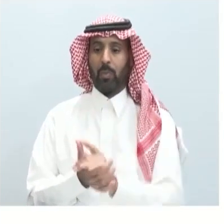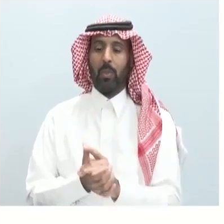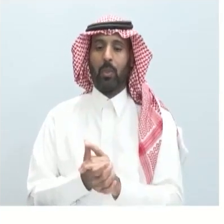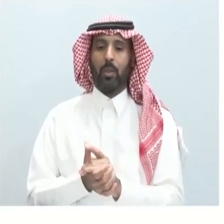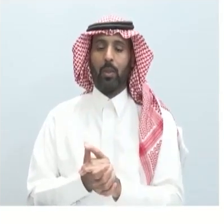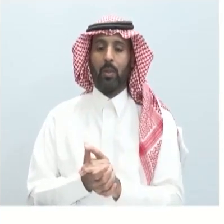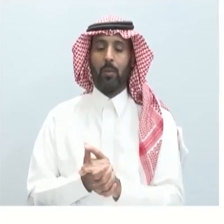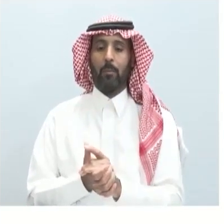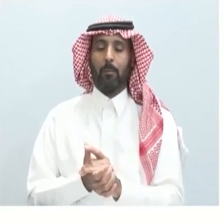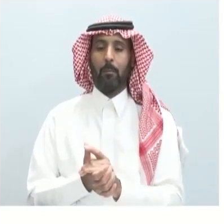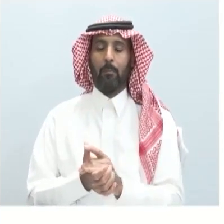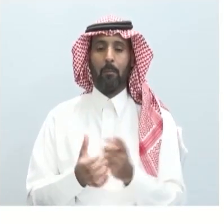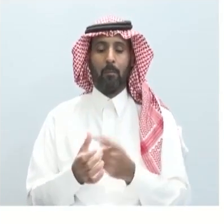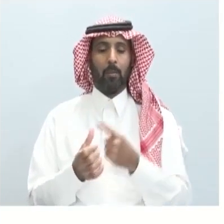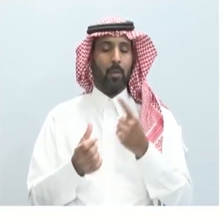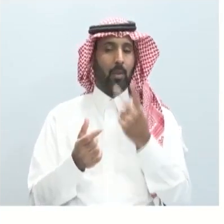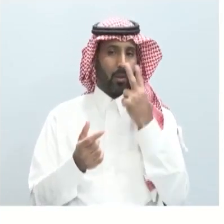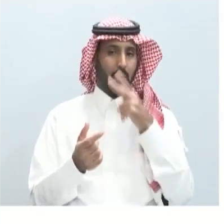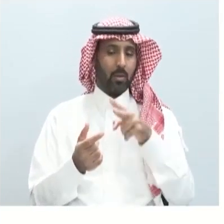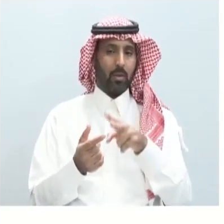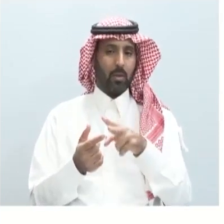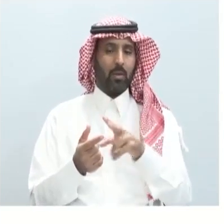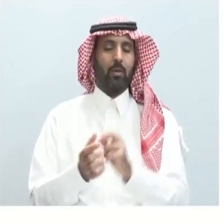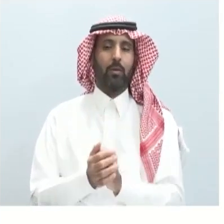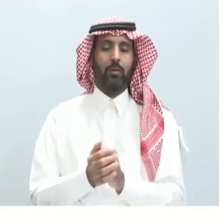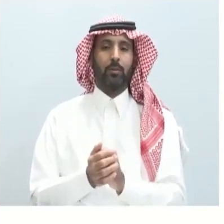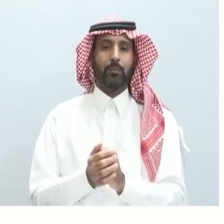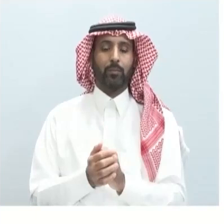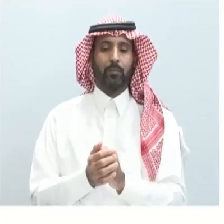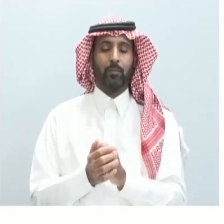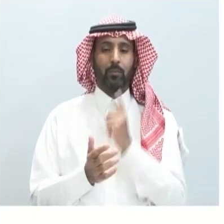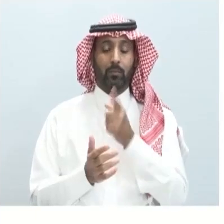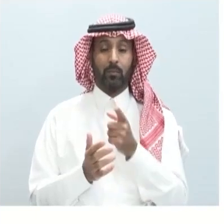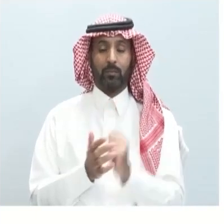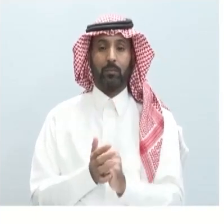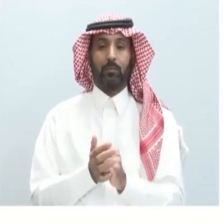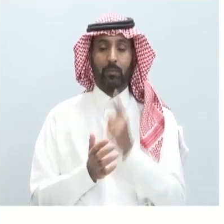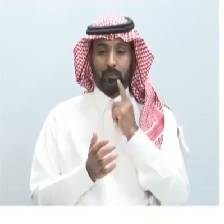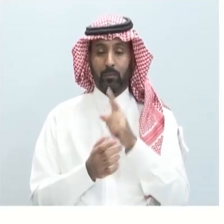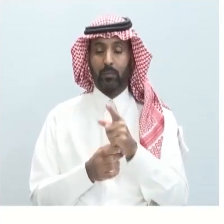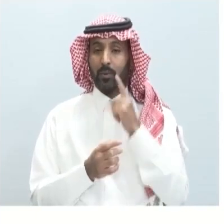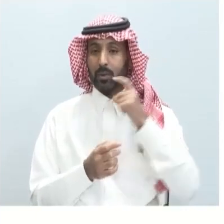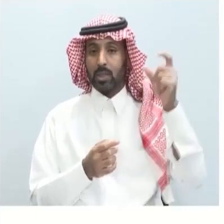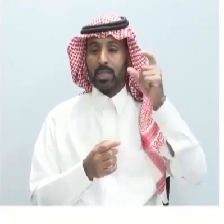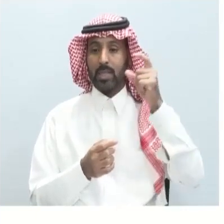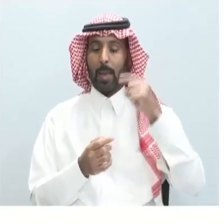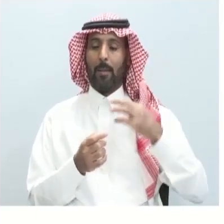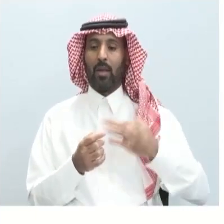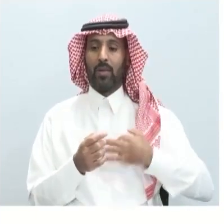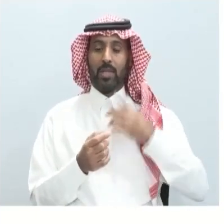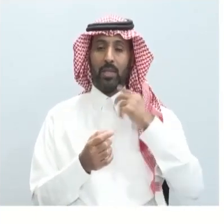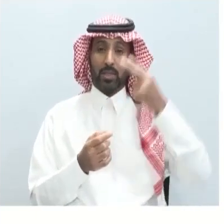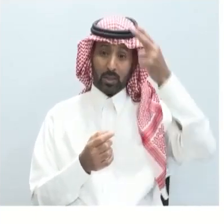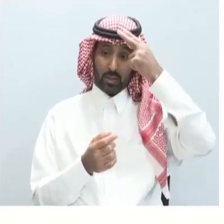So here in the first paragraph you can see it for saying here that the nation's Islamic faith, Saudi